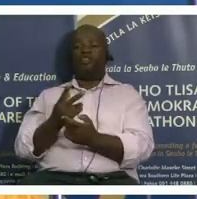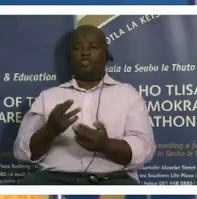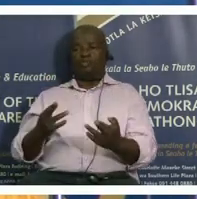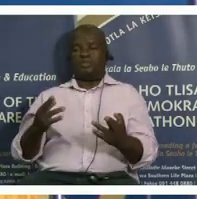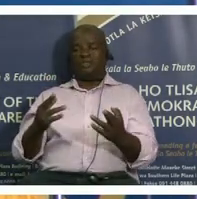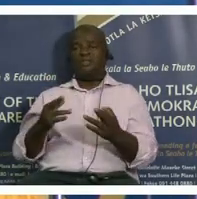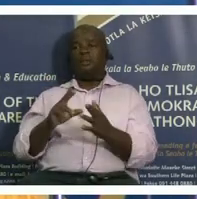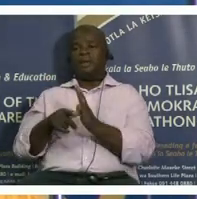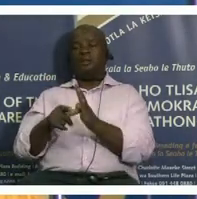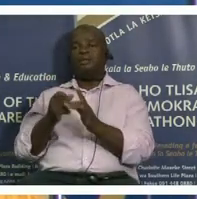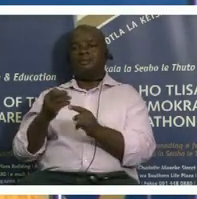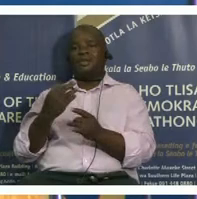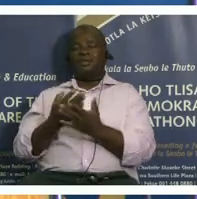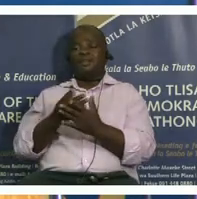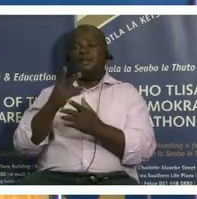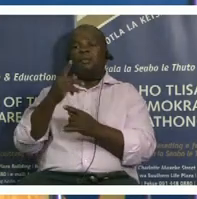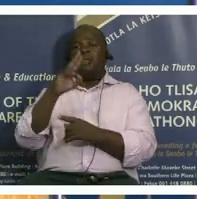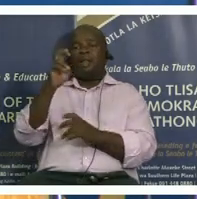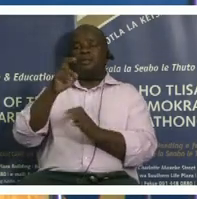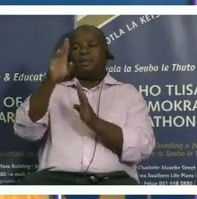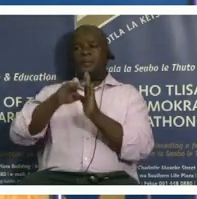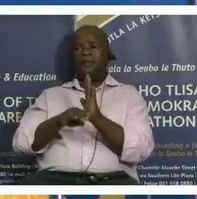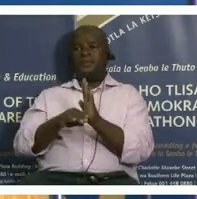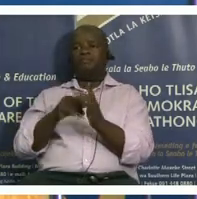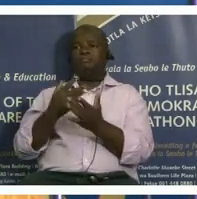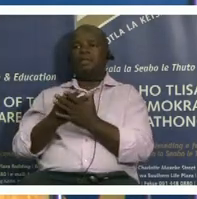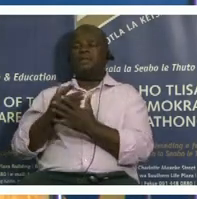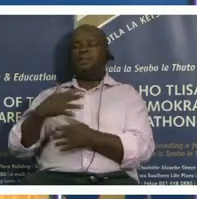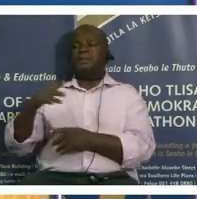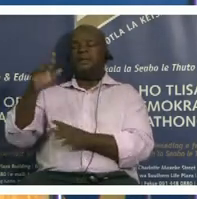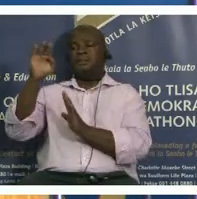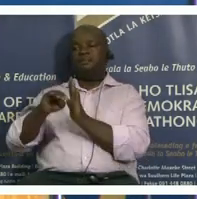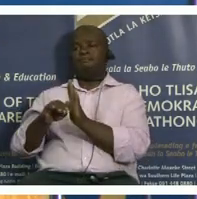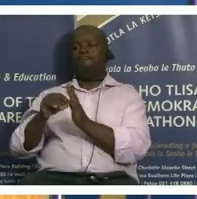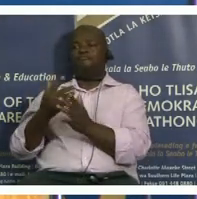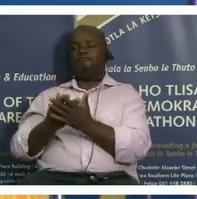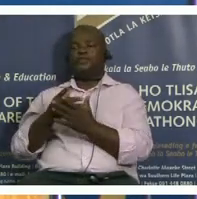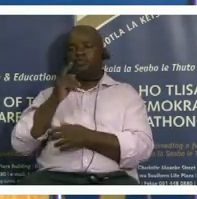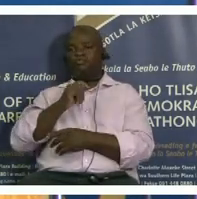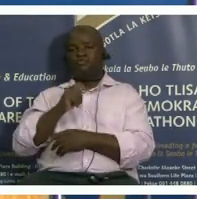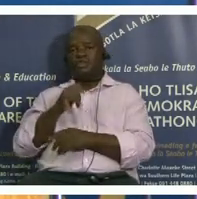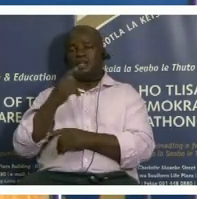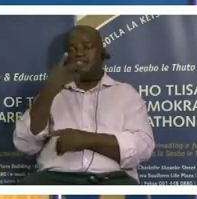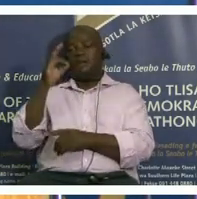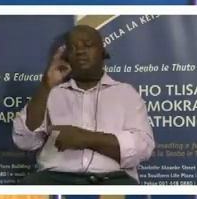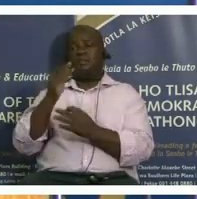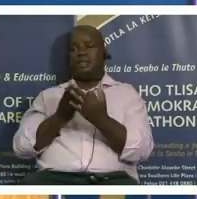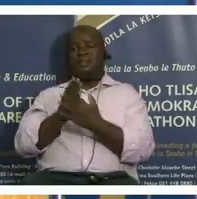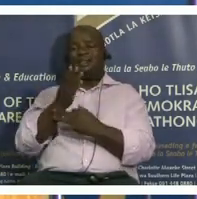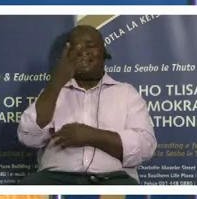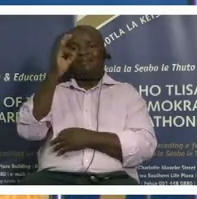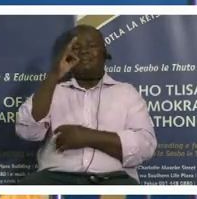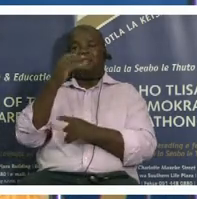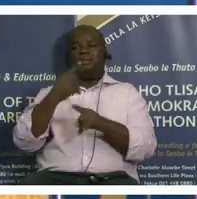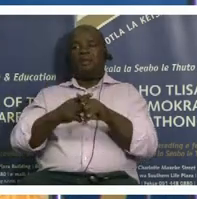reduce electricity and water consumption through various measures at government buildings and